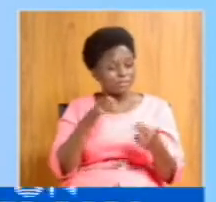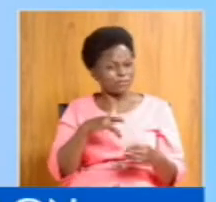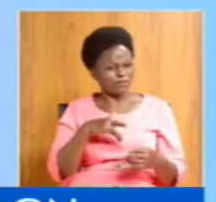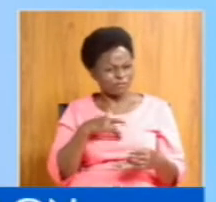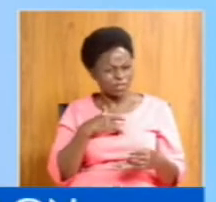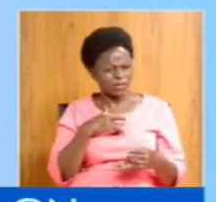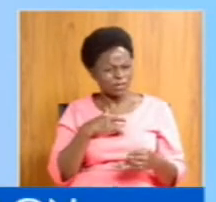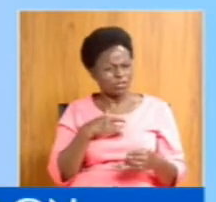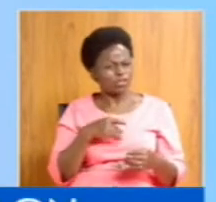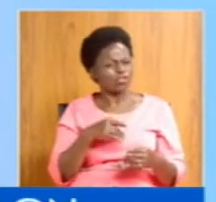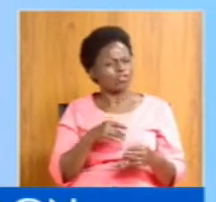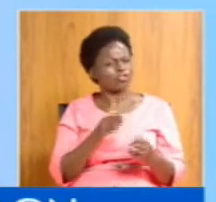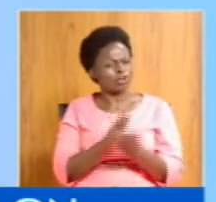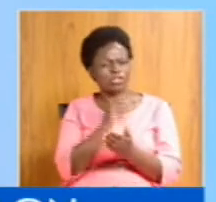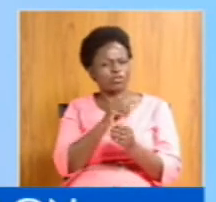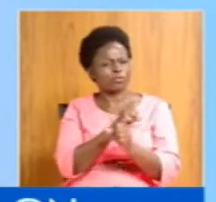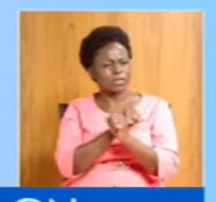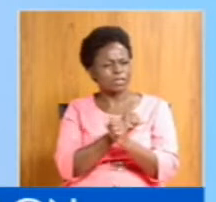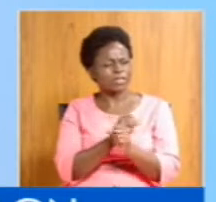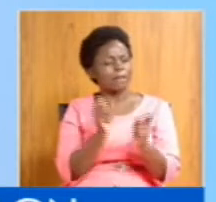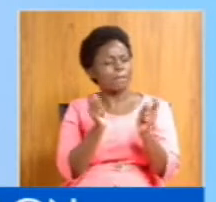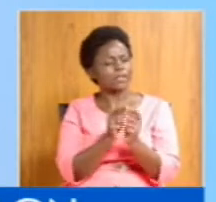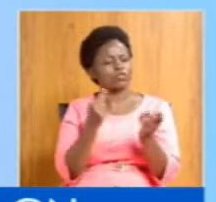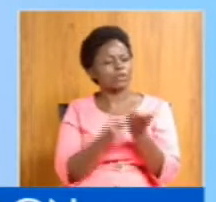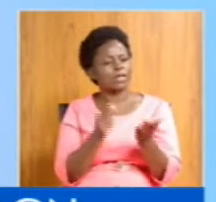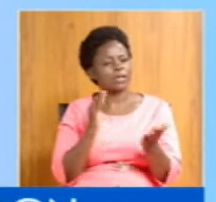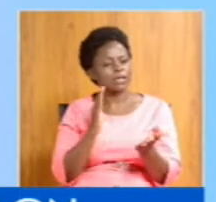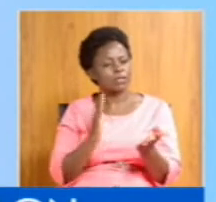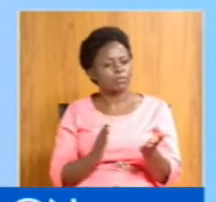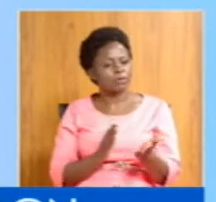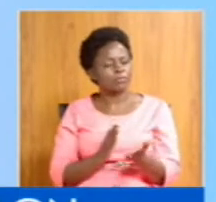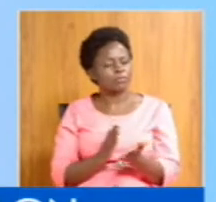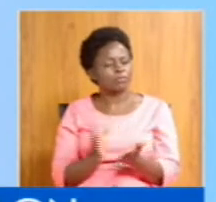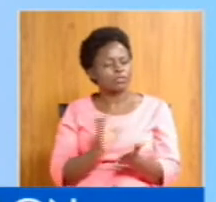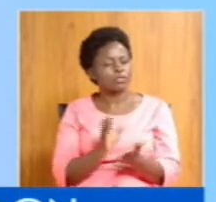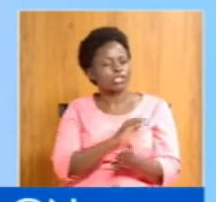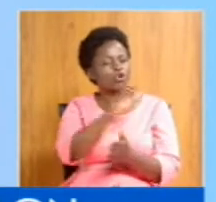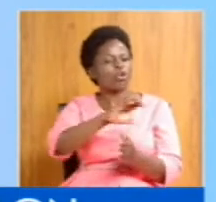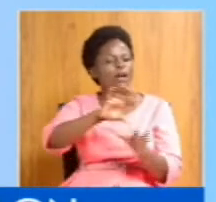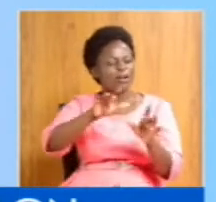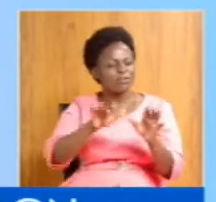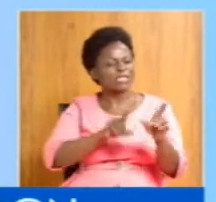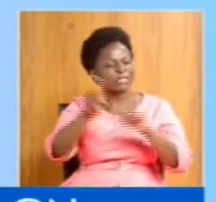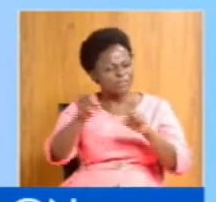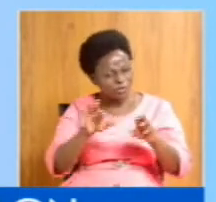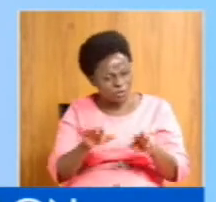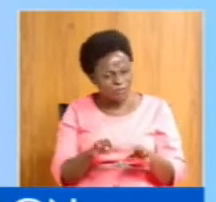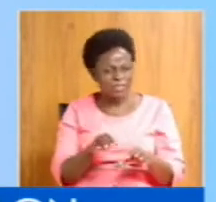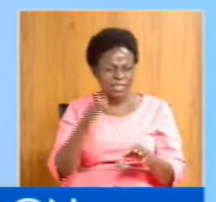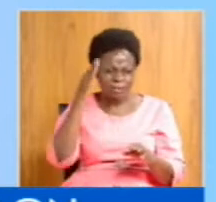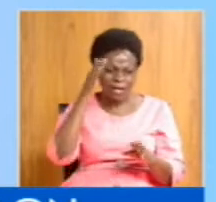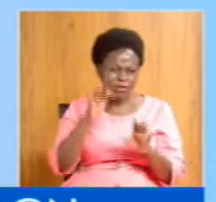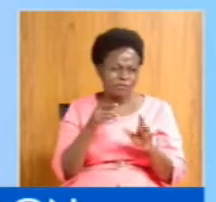feel your rights are not well protected, please approach the Uganda Human Rights Commission in all our regional offices, in all our field offices, and at